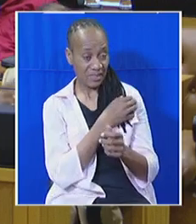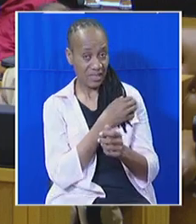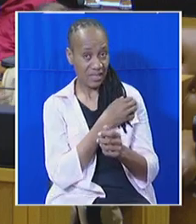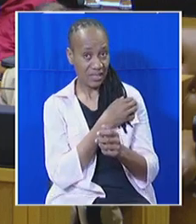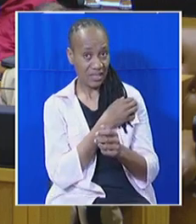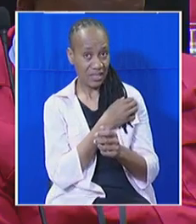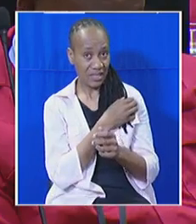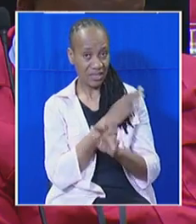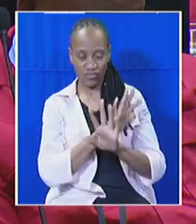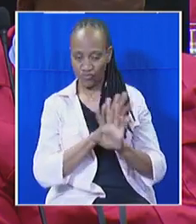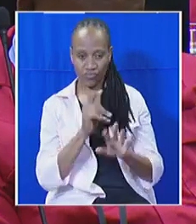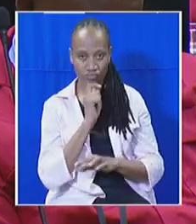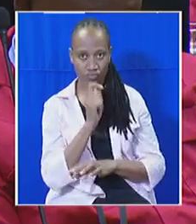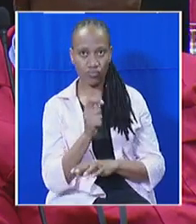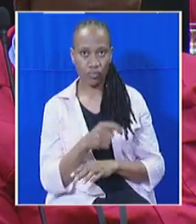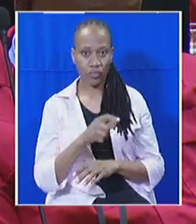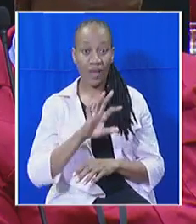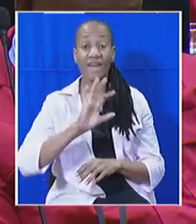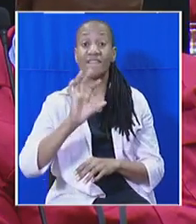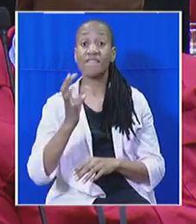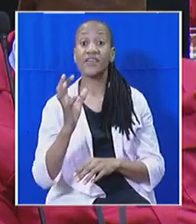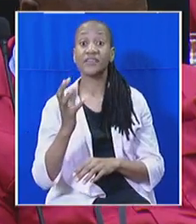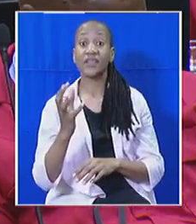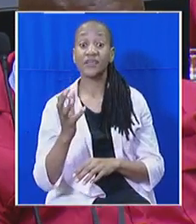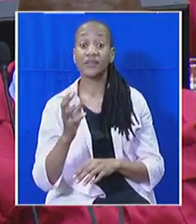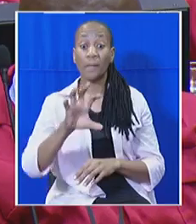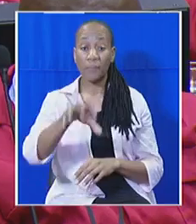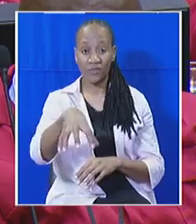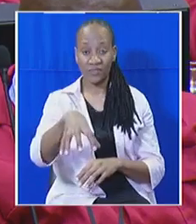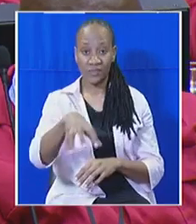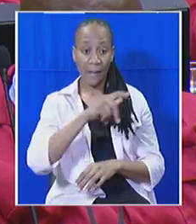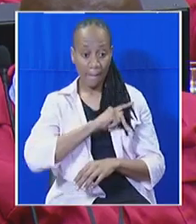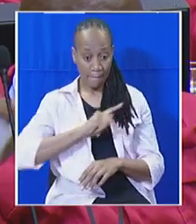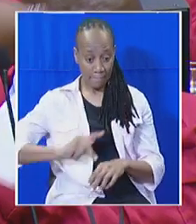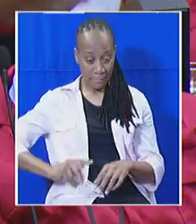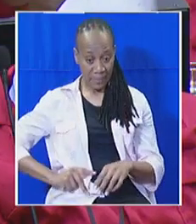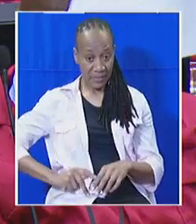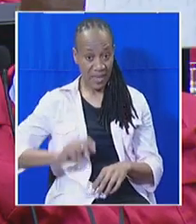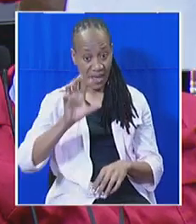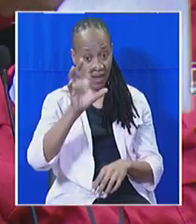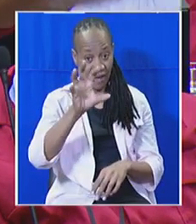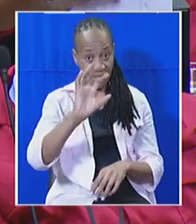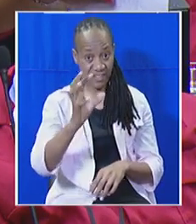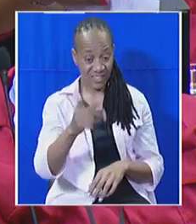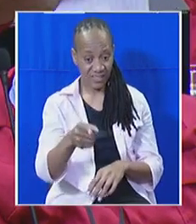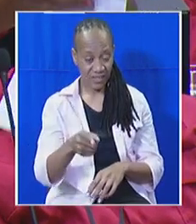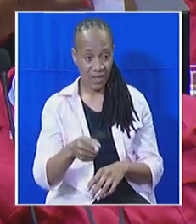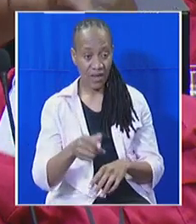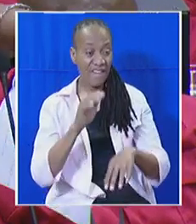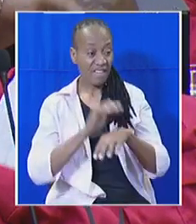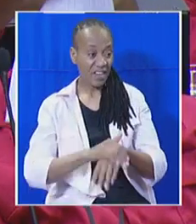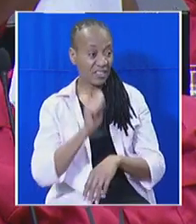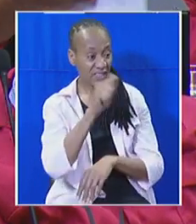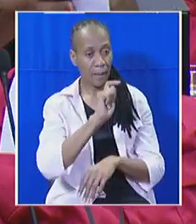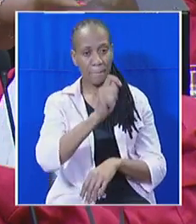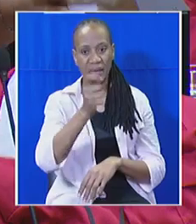all know that in the Free State, Mahashule of the Free State pays comrades even